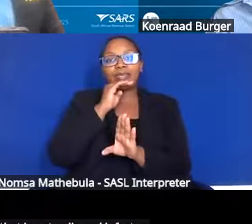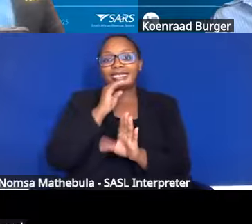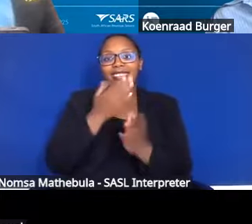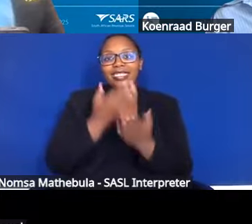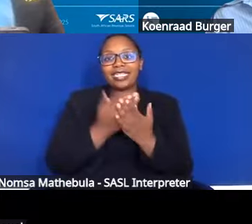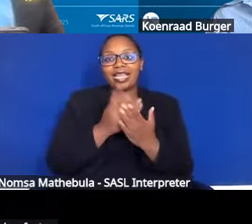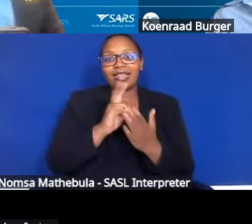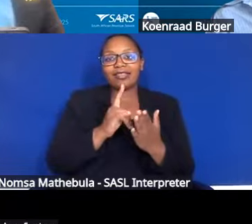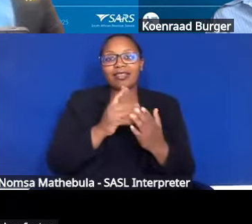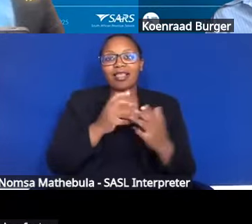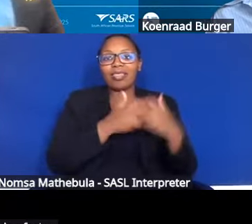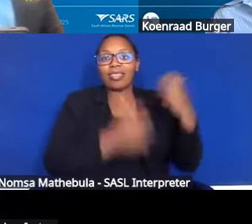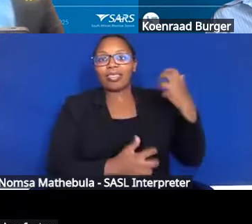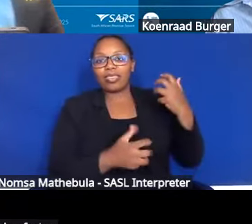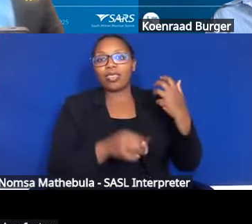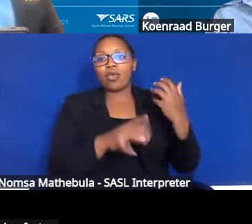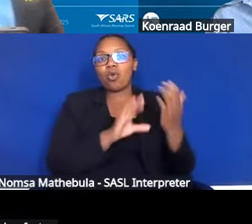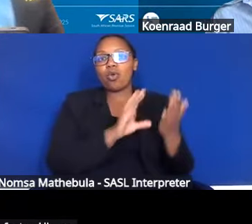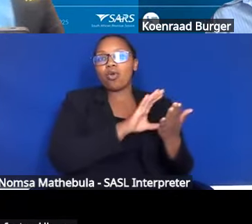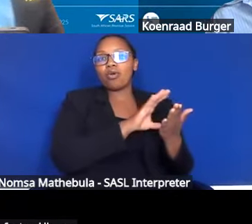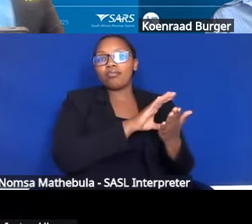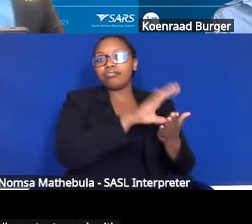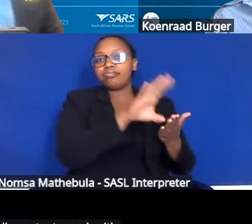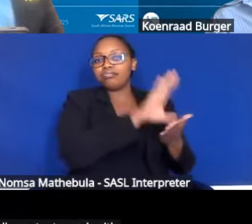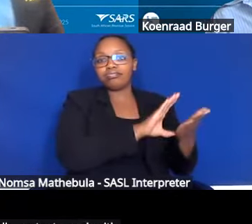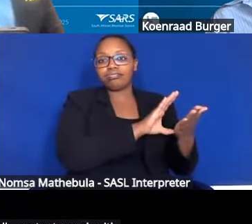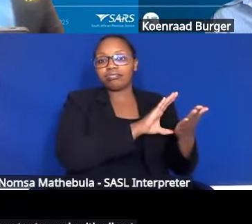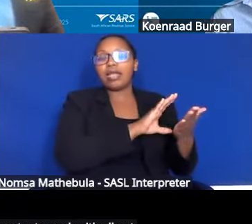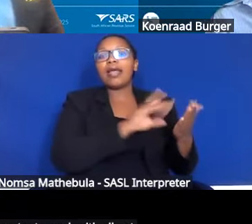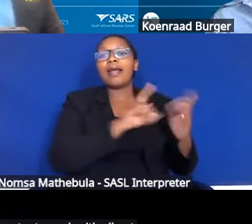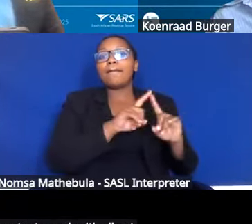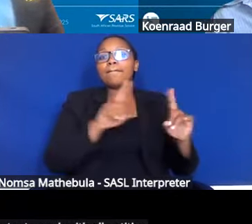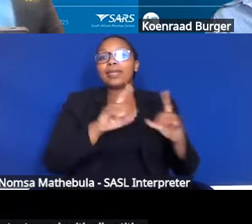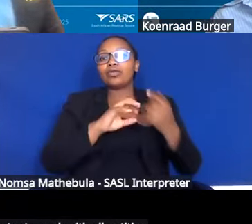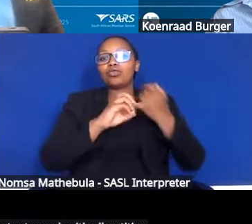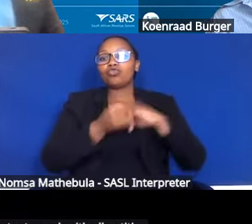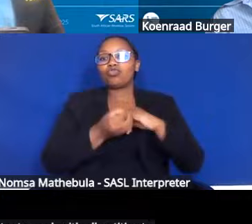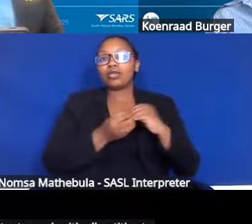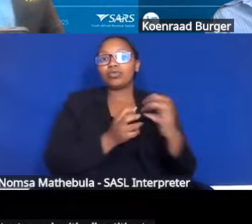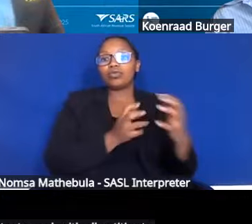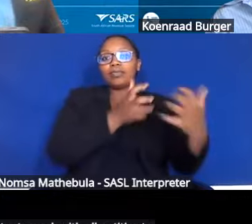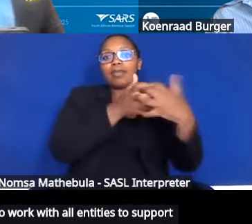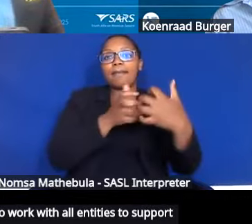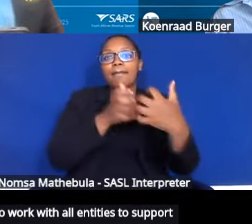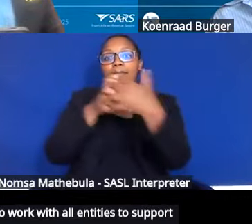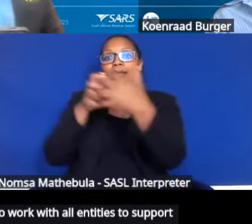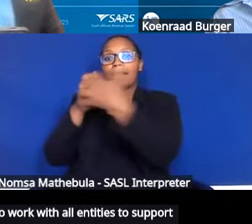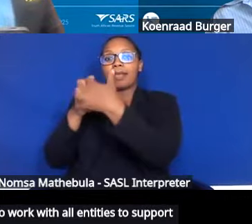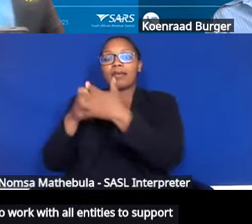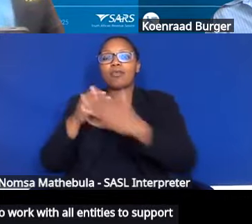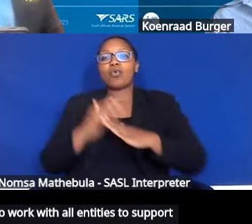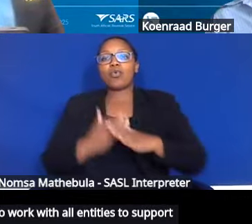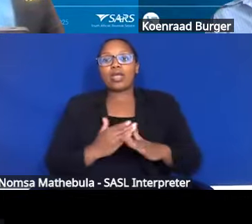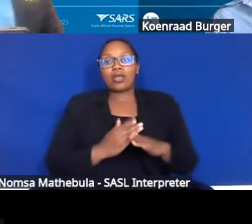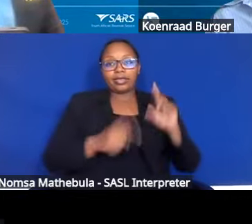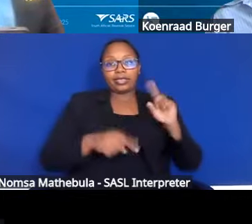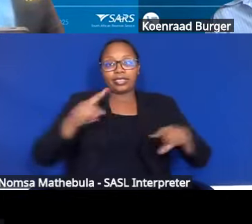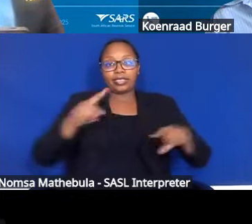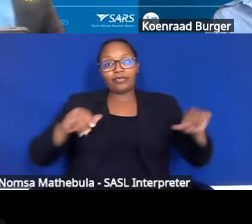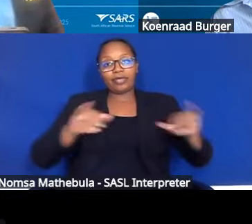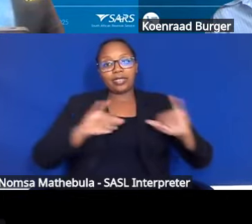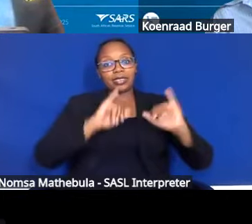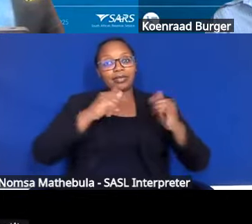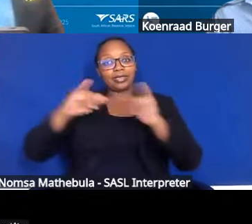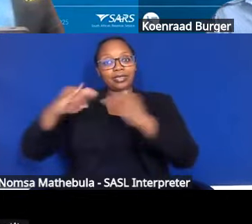factor. We try to work with all entities to support accordingly. So an entity